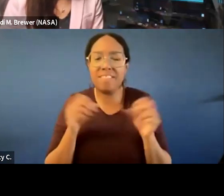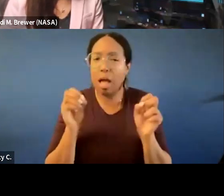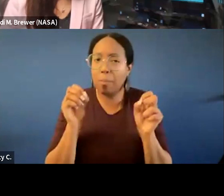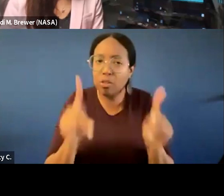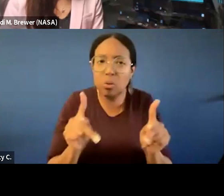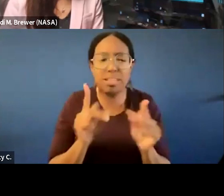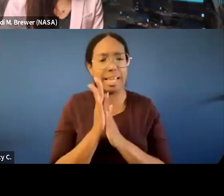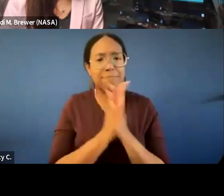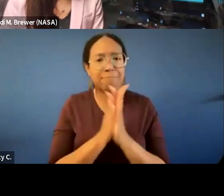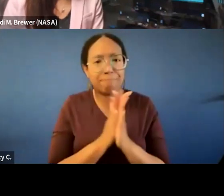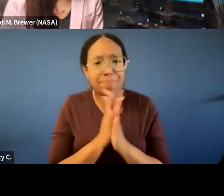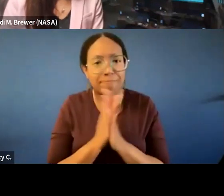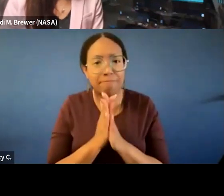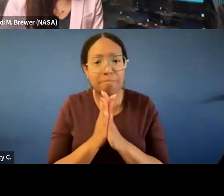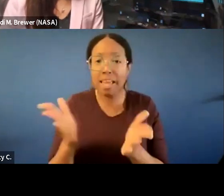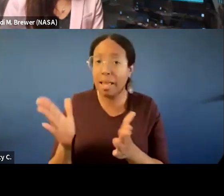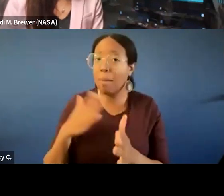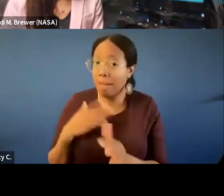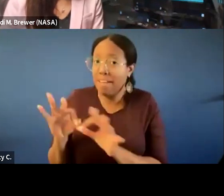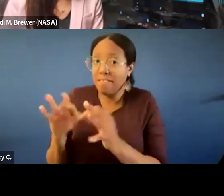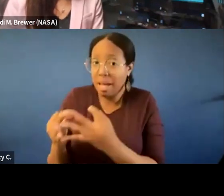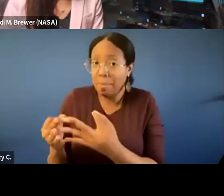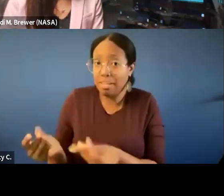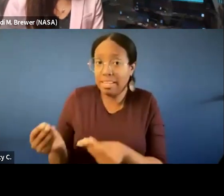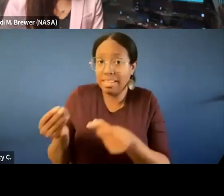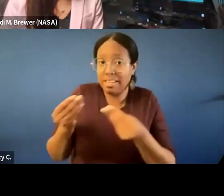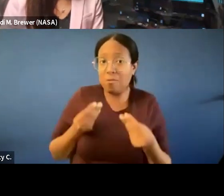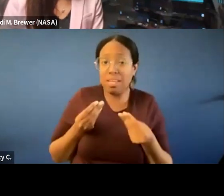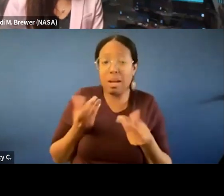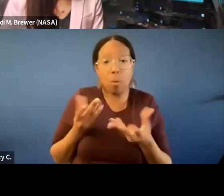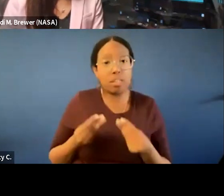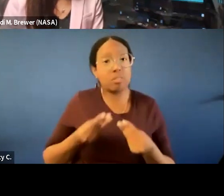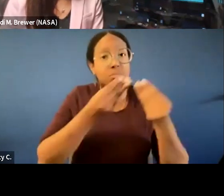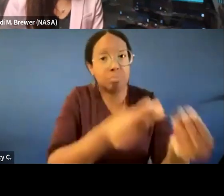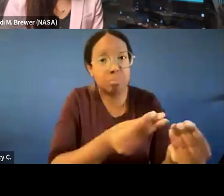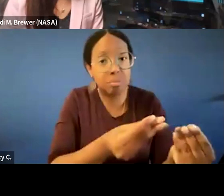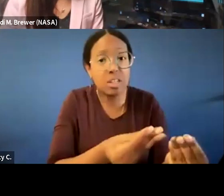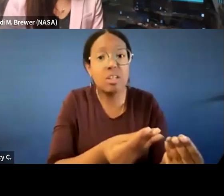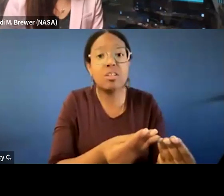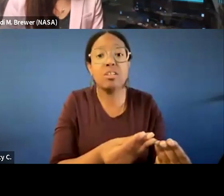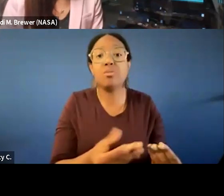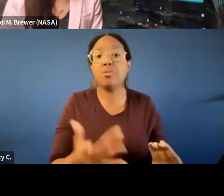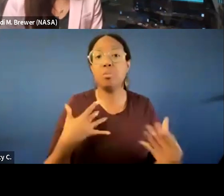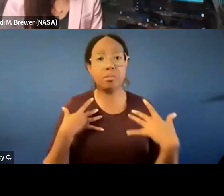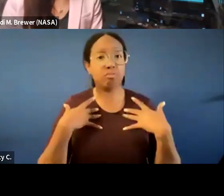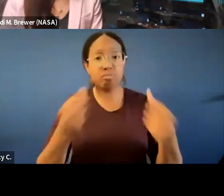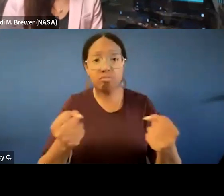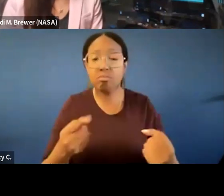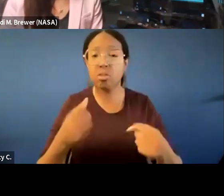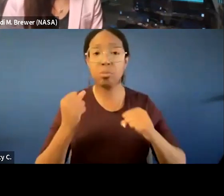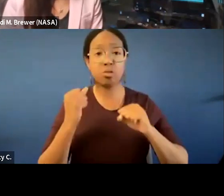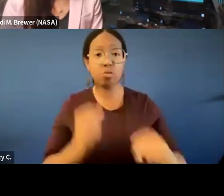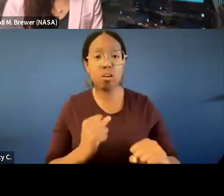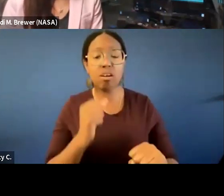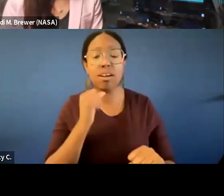opportunity that I had been given, and to stand in my truth and to walk into any room, you know, knowing who I am and not waiting